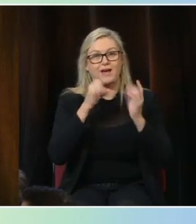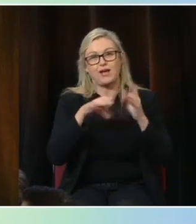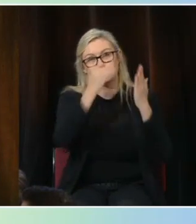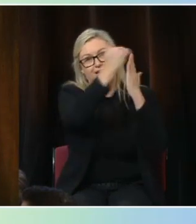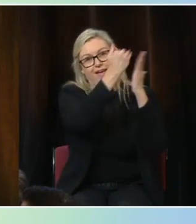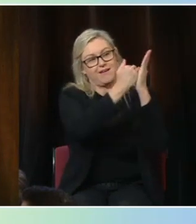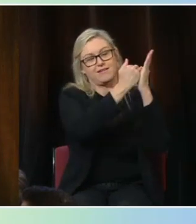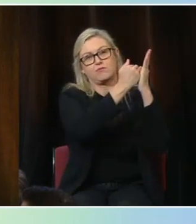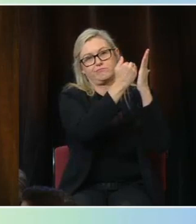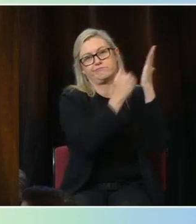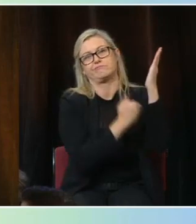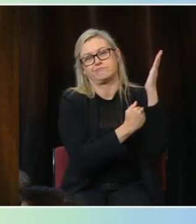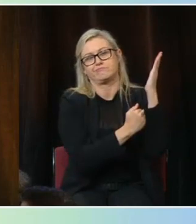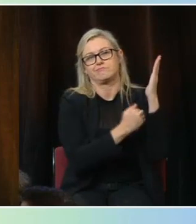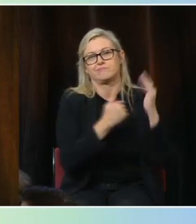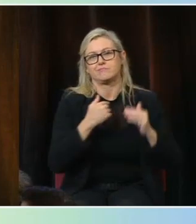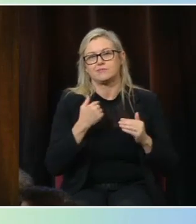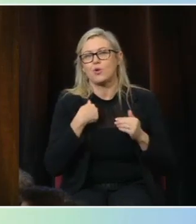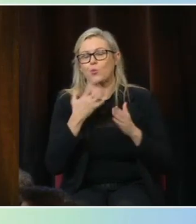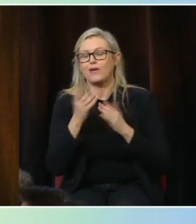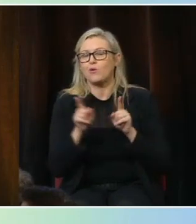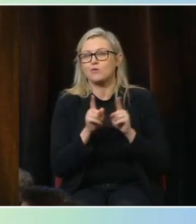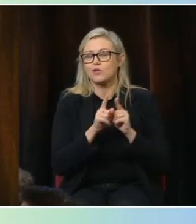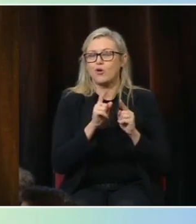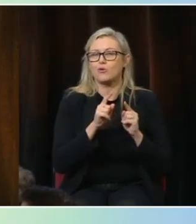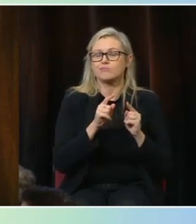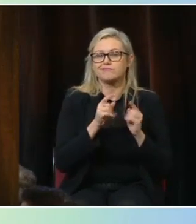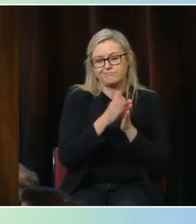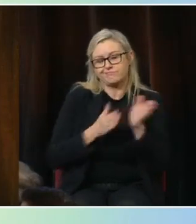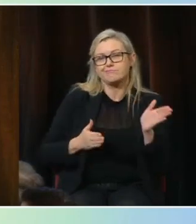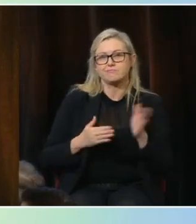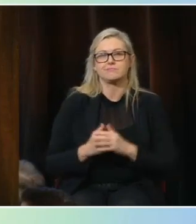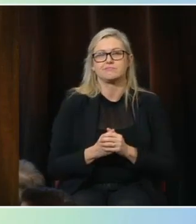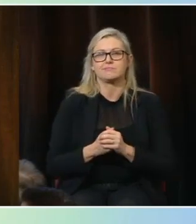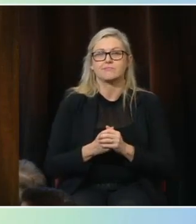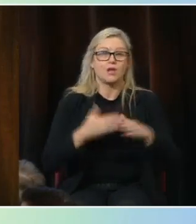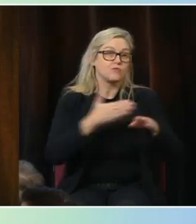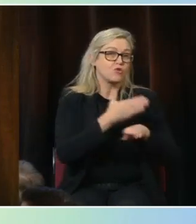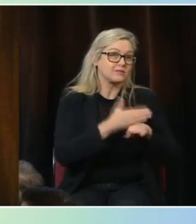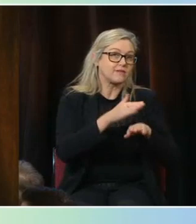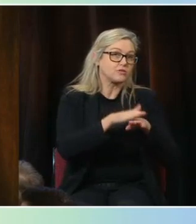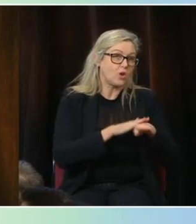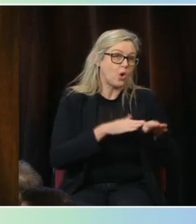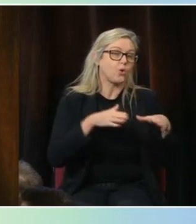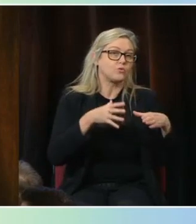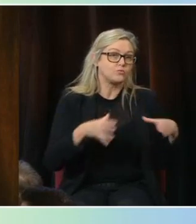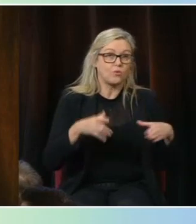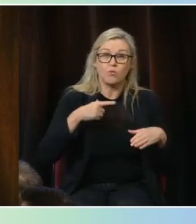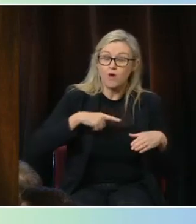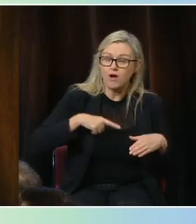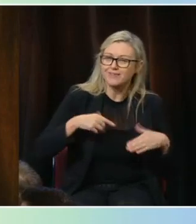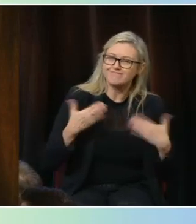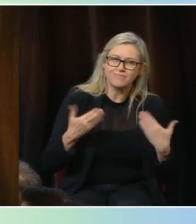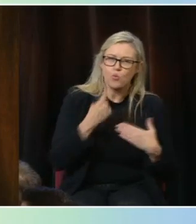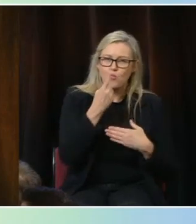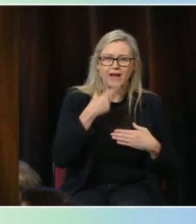slower but Australia's also falling back in the pack so why is productivity slowed there's no single reason but there is